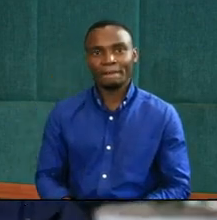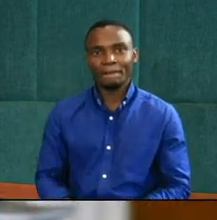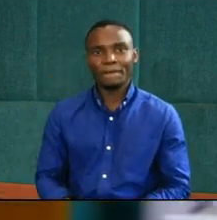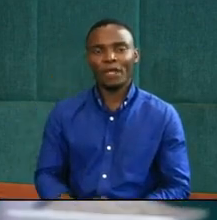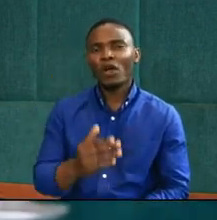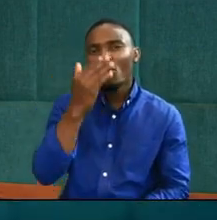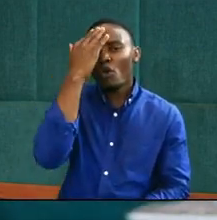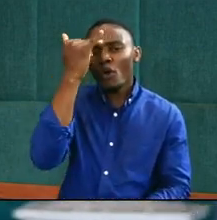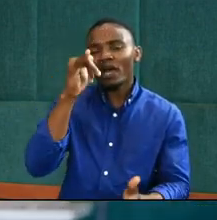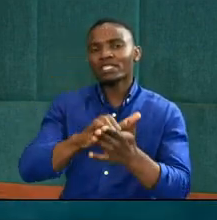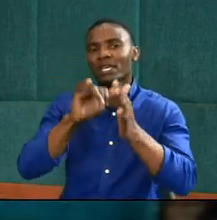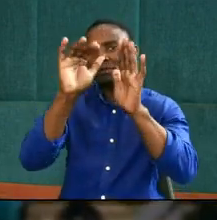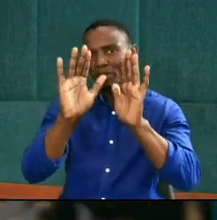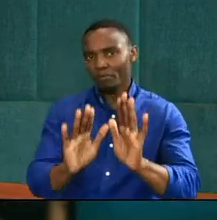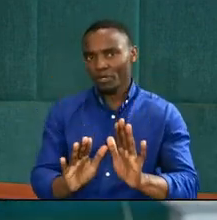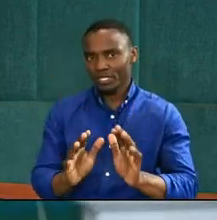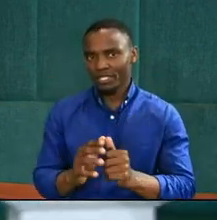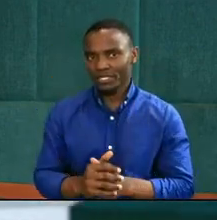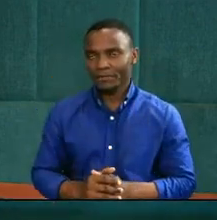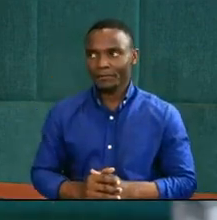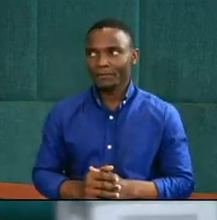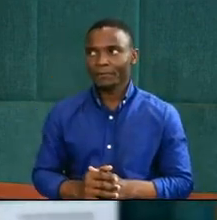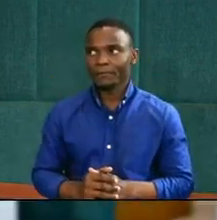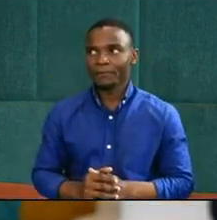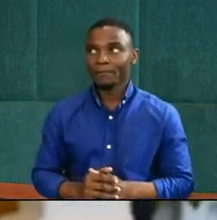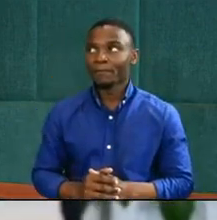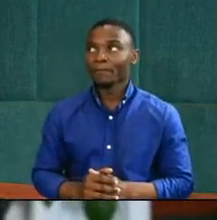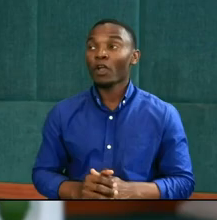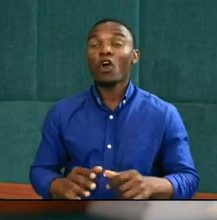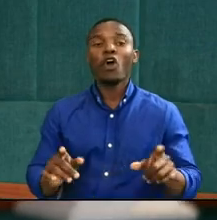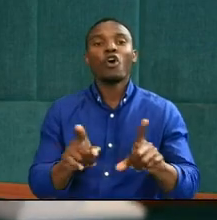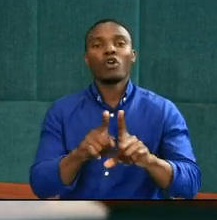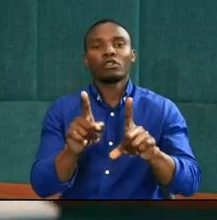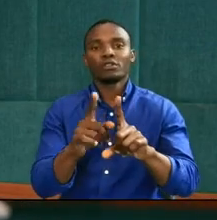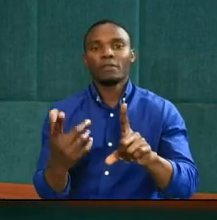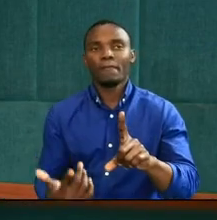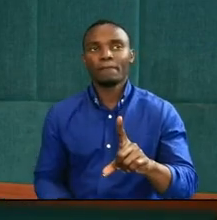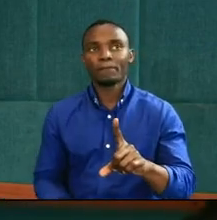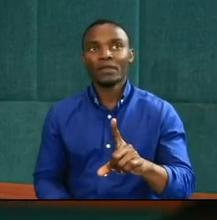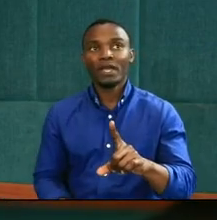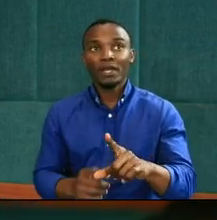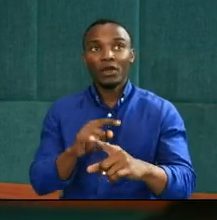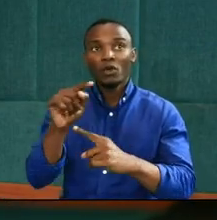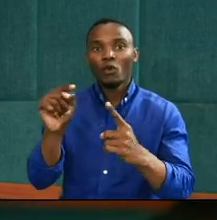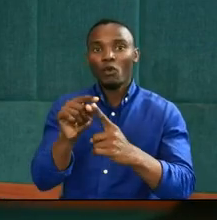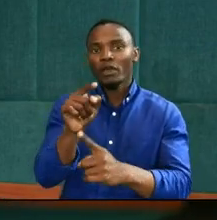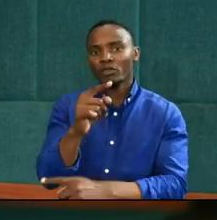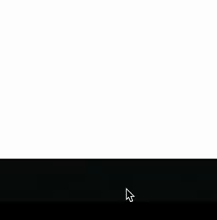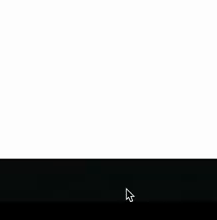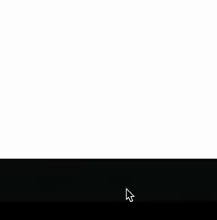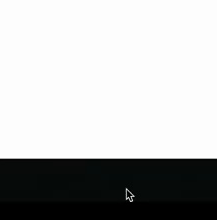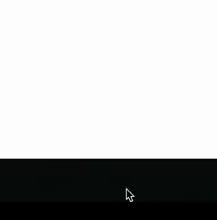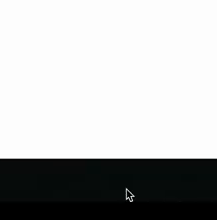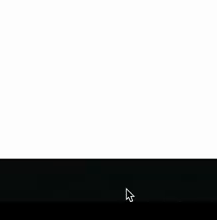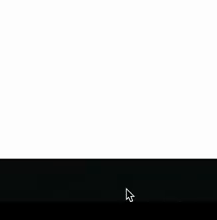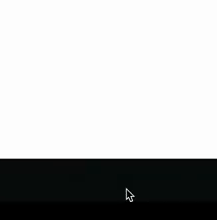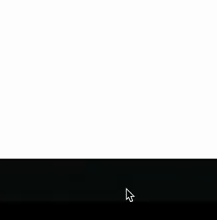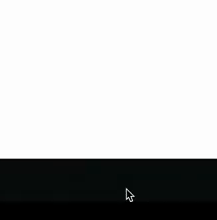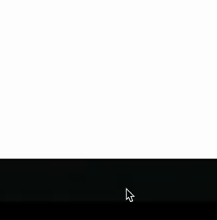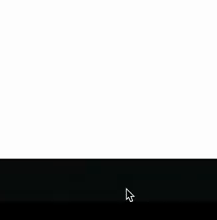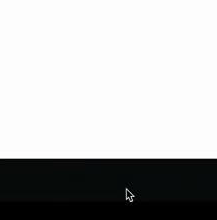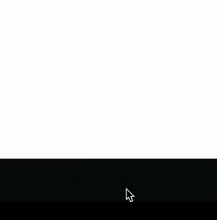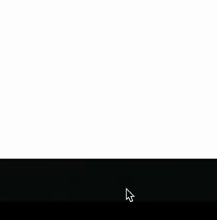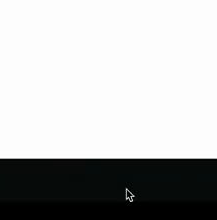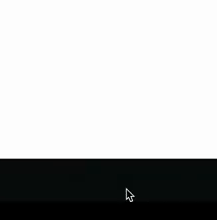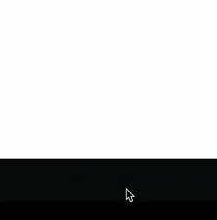Why is that important, preacher? Answer, here's it. So also, when you see all these